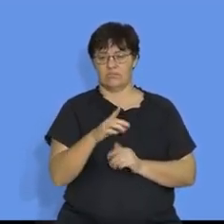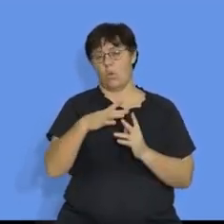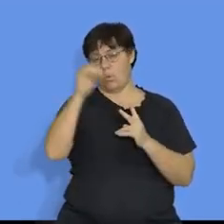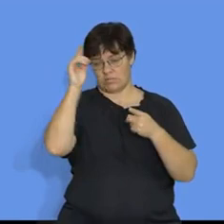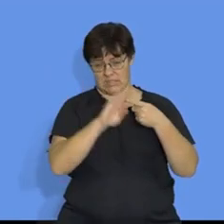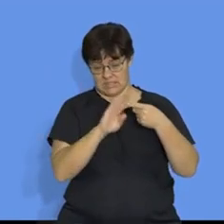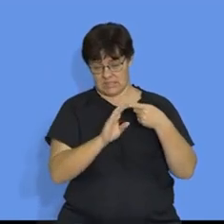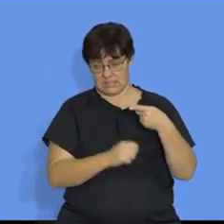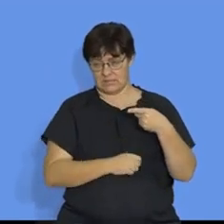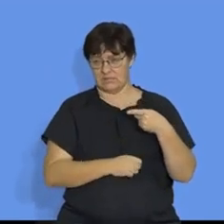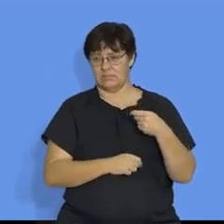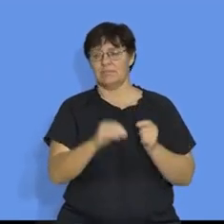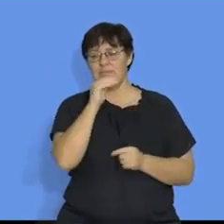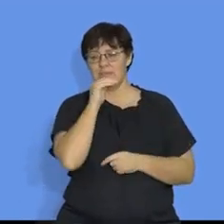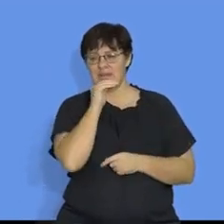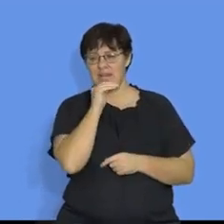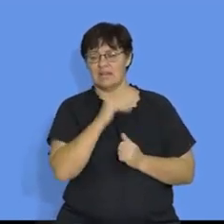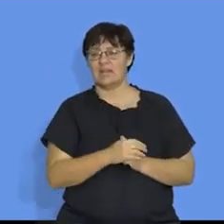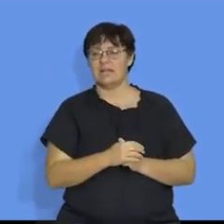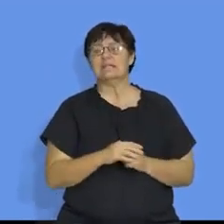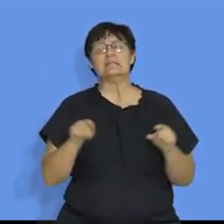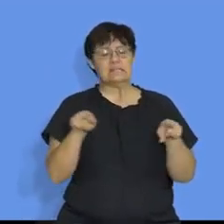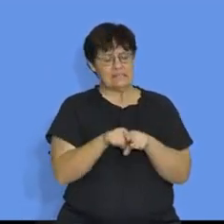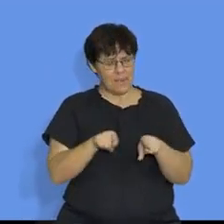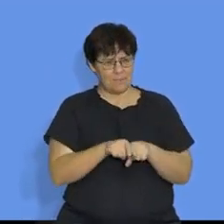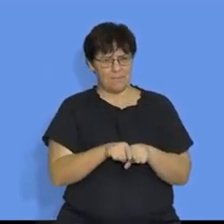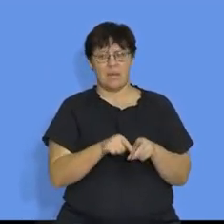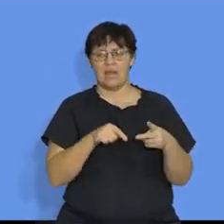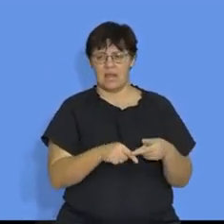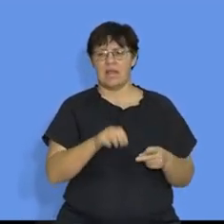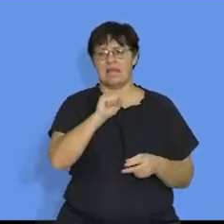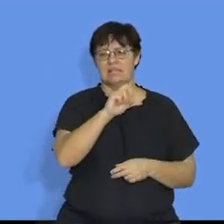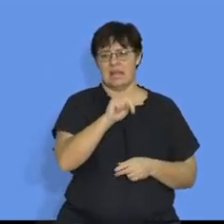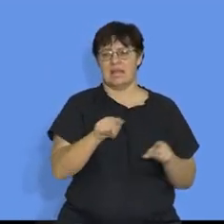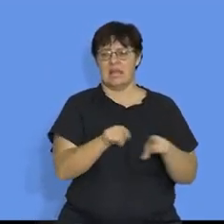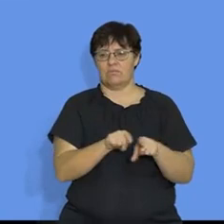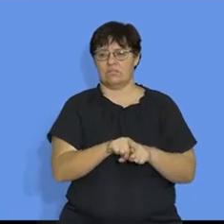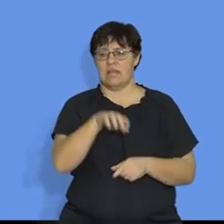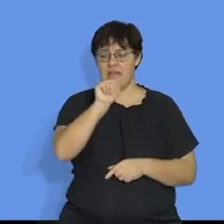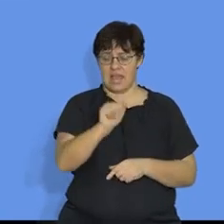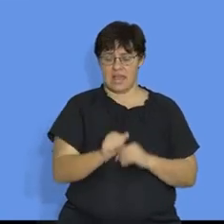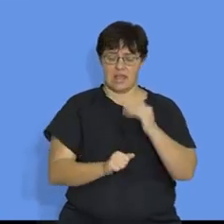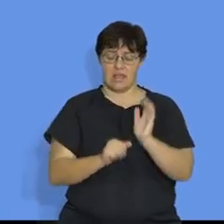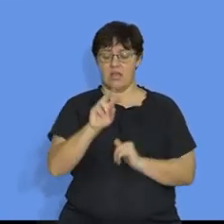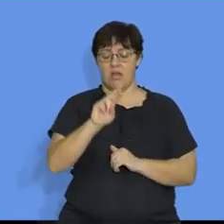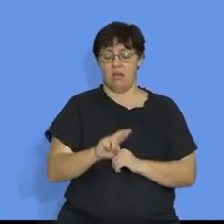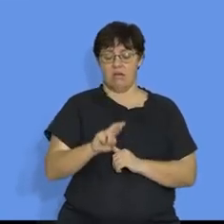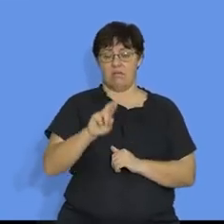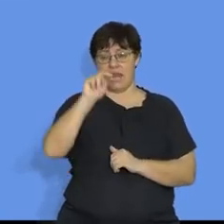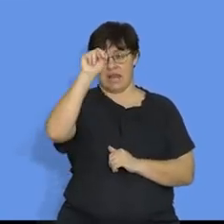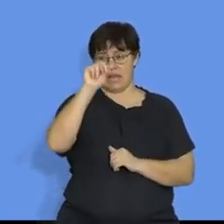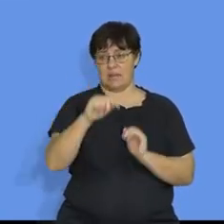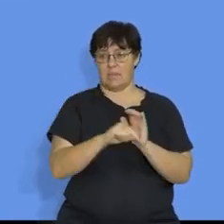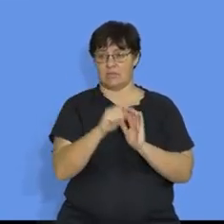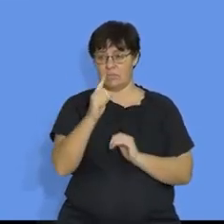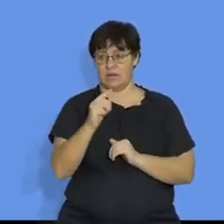of the options, but this means the exact same thing as Sn is equal to a r to the power